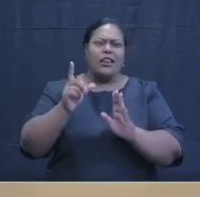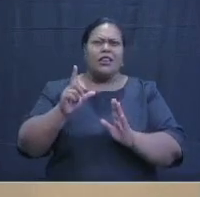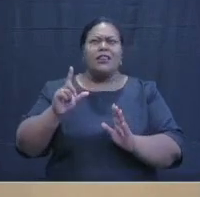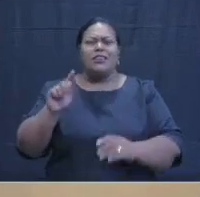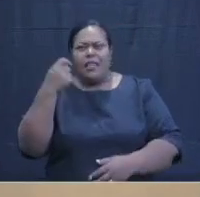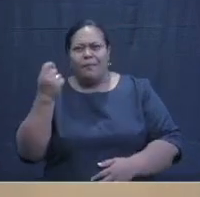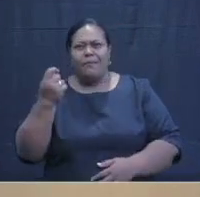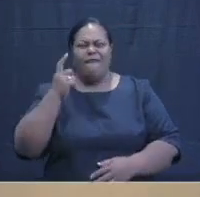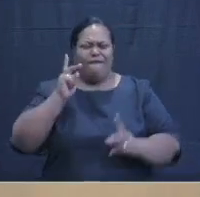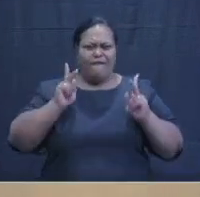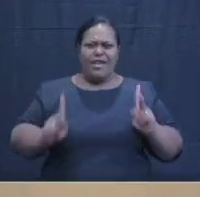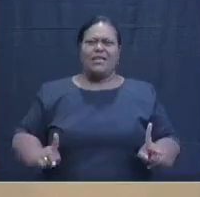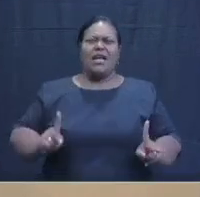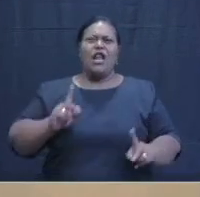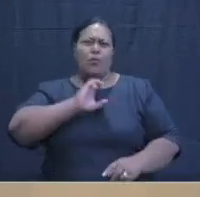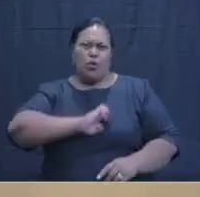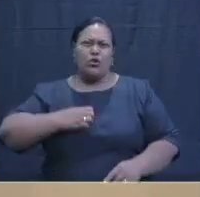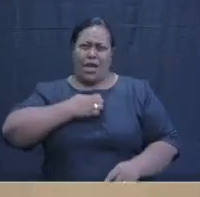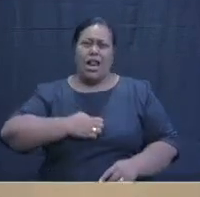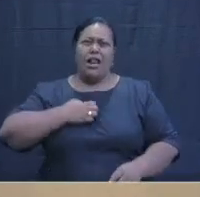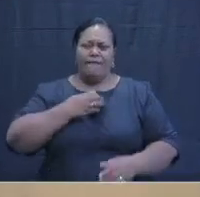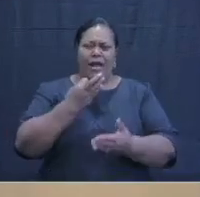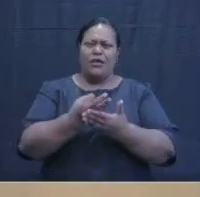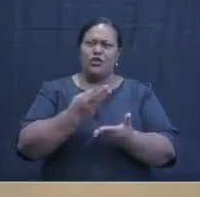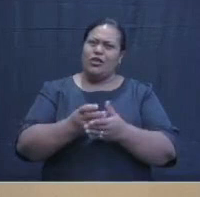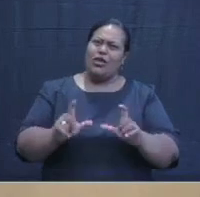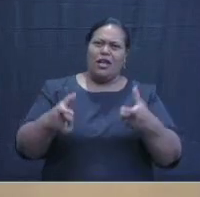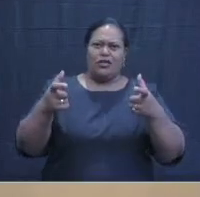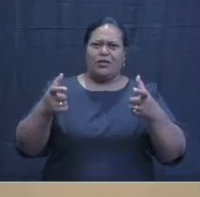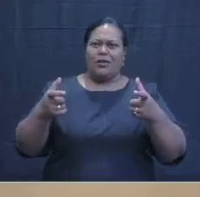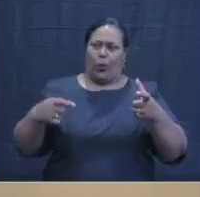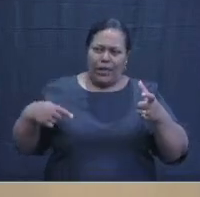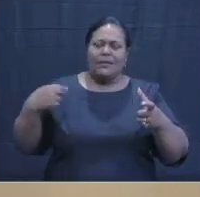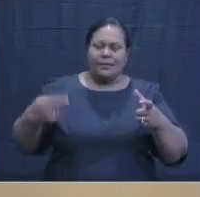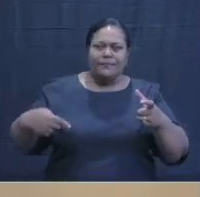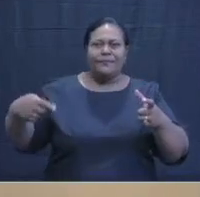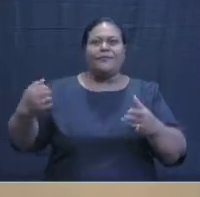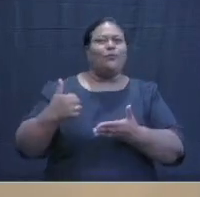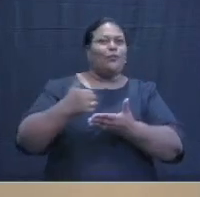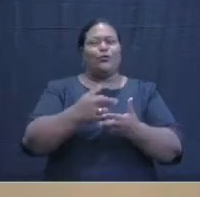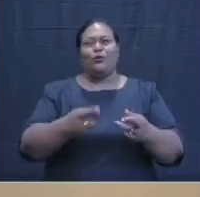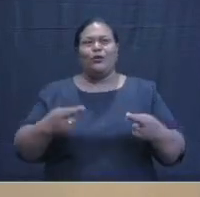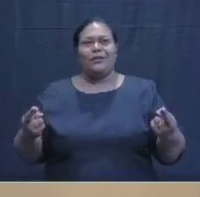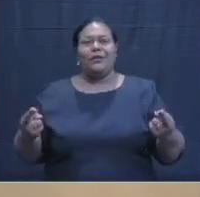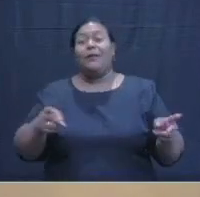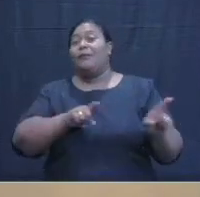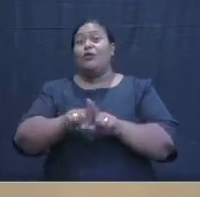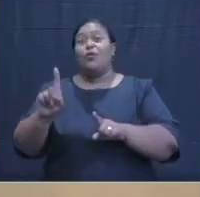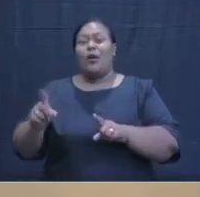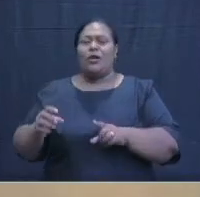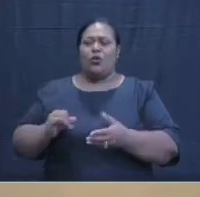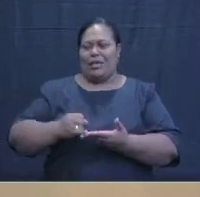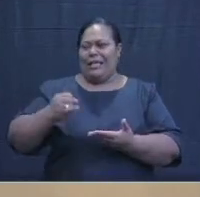financial challenges that require ongoing support and resources. It means investing in